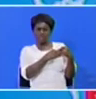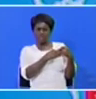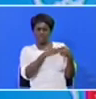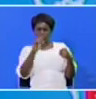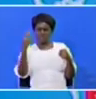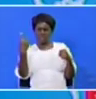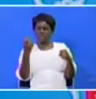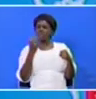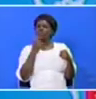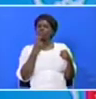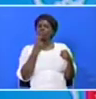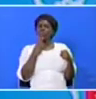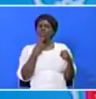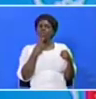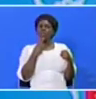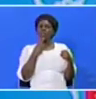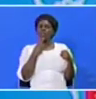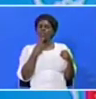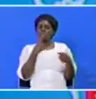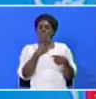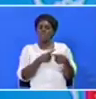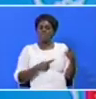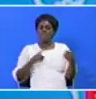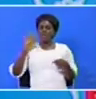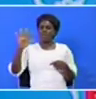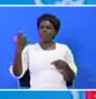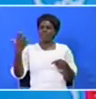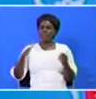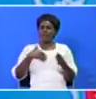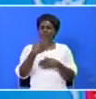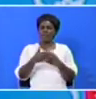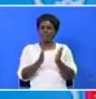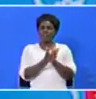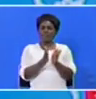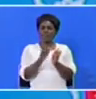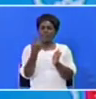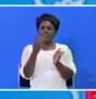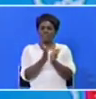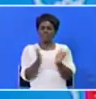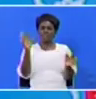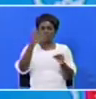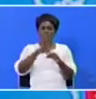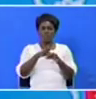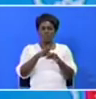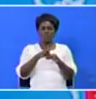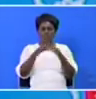Tuesday in the fifth year after the first general election, it's cast in